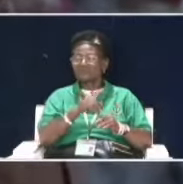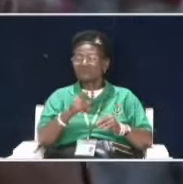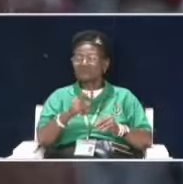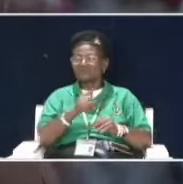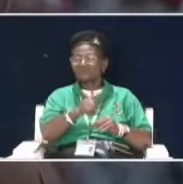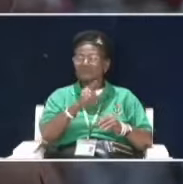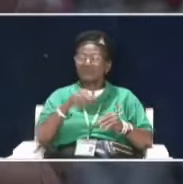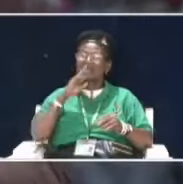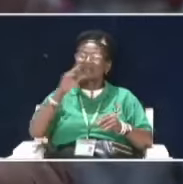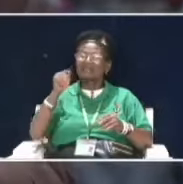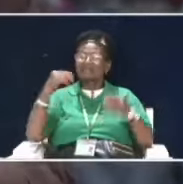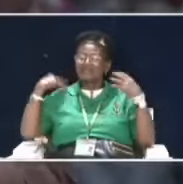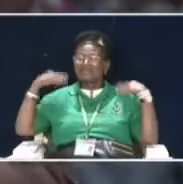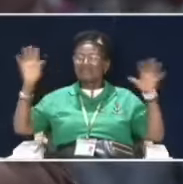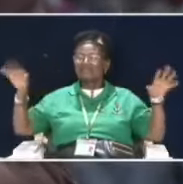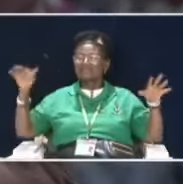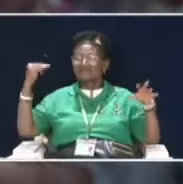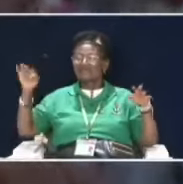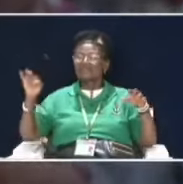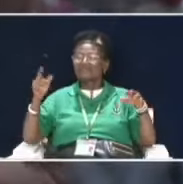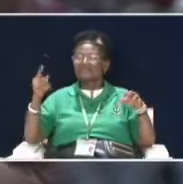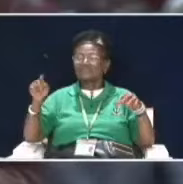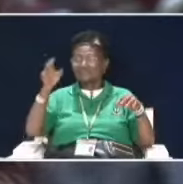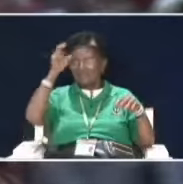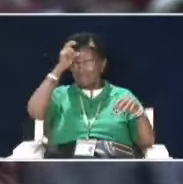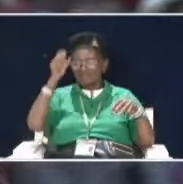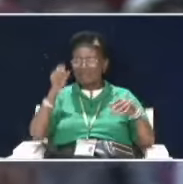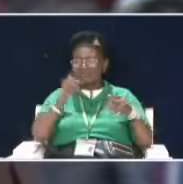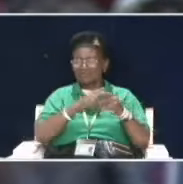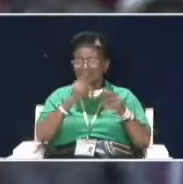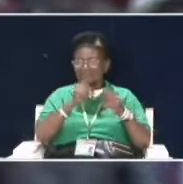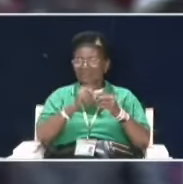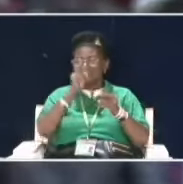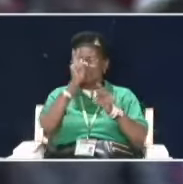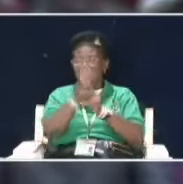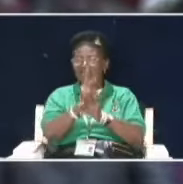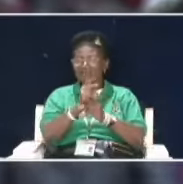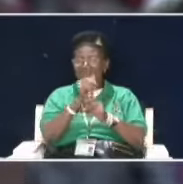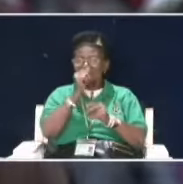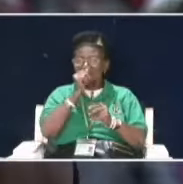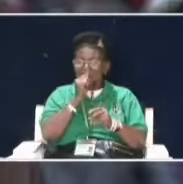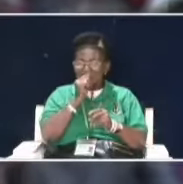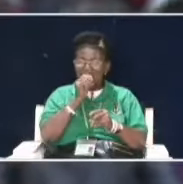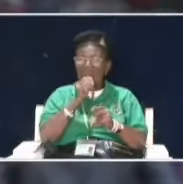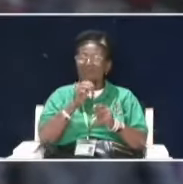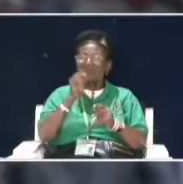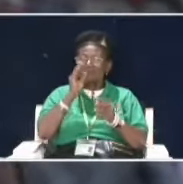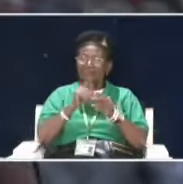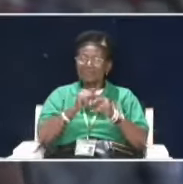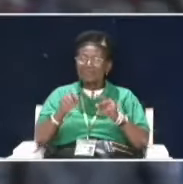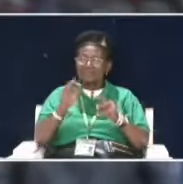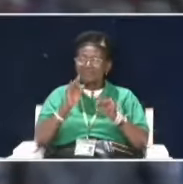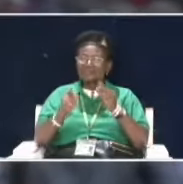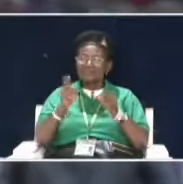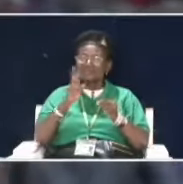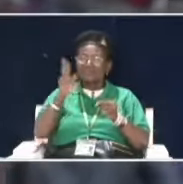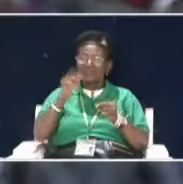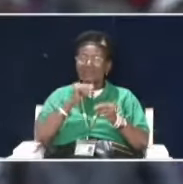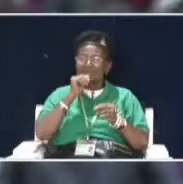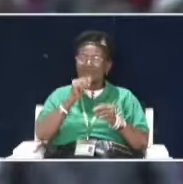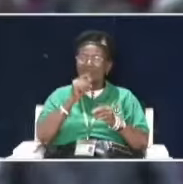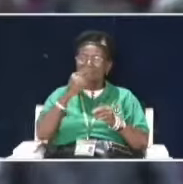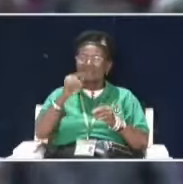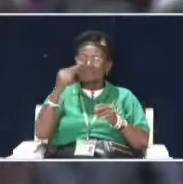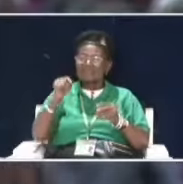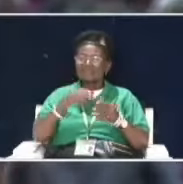the agent of the devil, then keep quiet. But if you are not, for the sake of your family, open